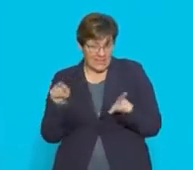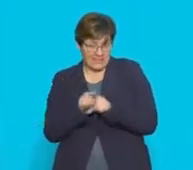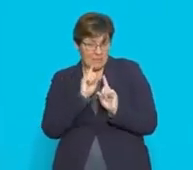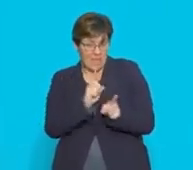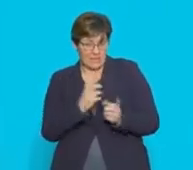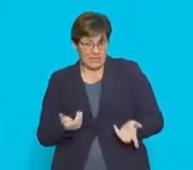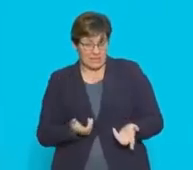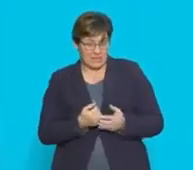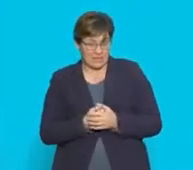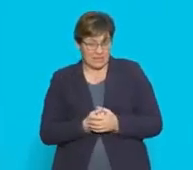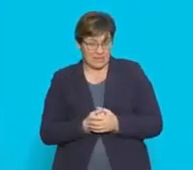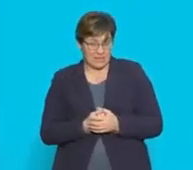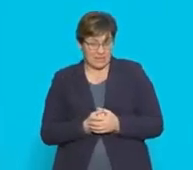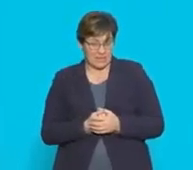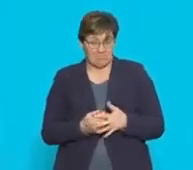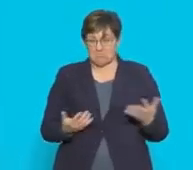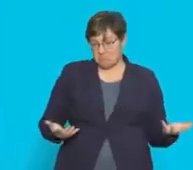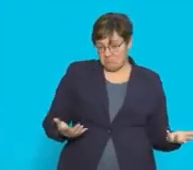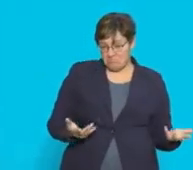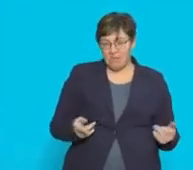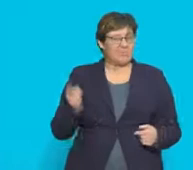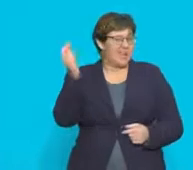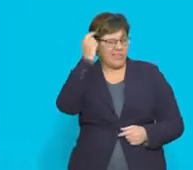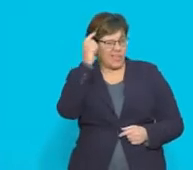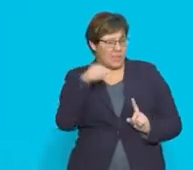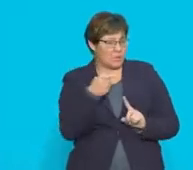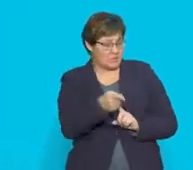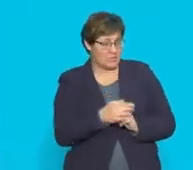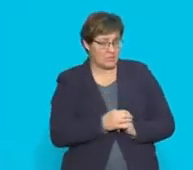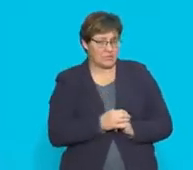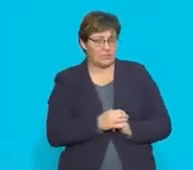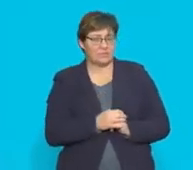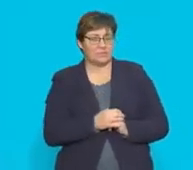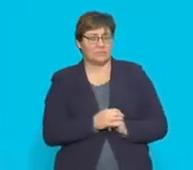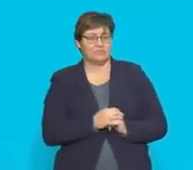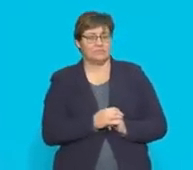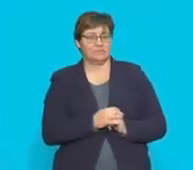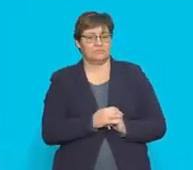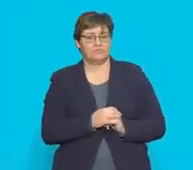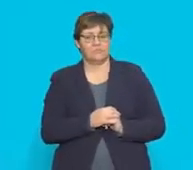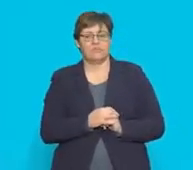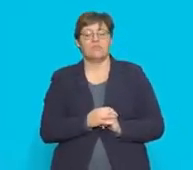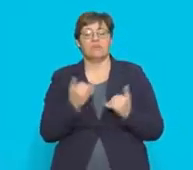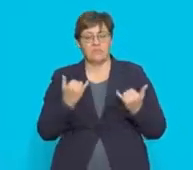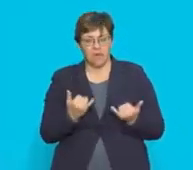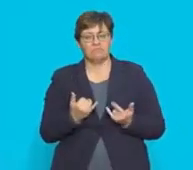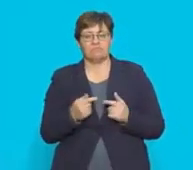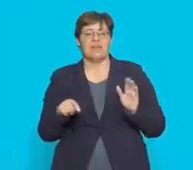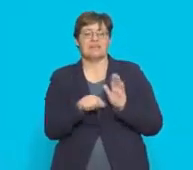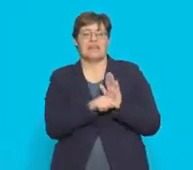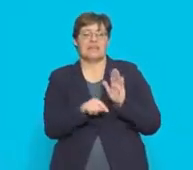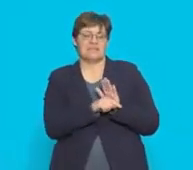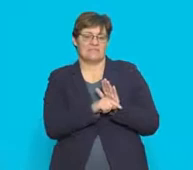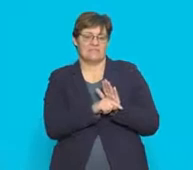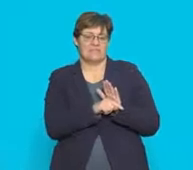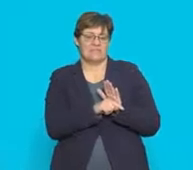get the same answer or not? That's what I want you to think about, right? Which is what we are talking about here.